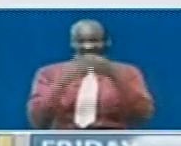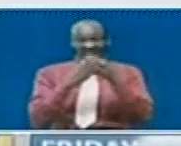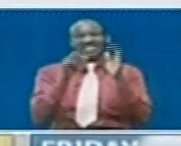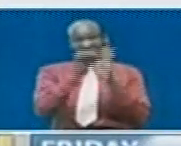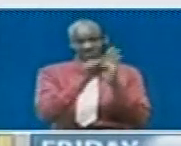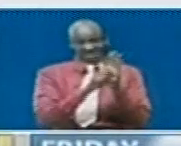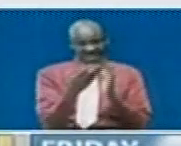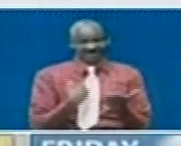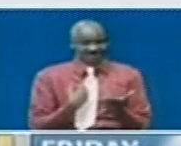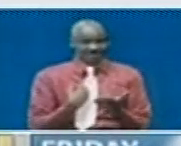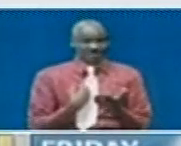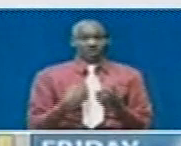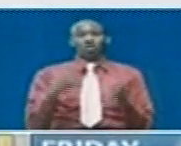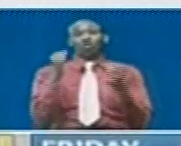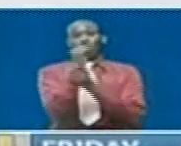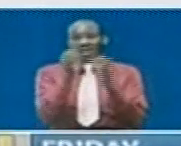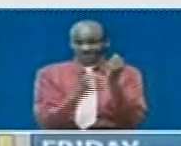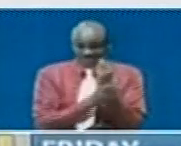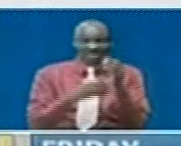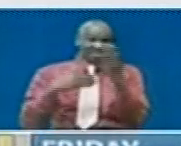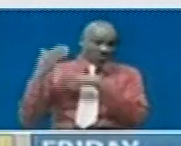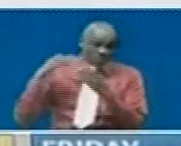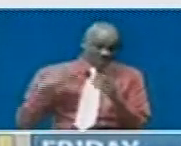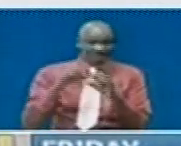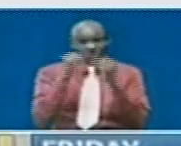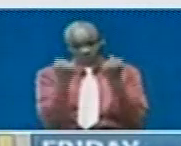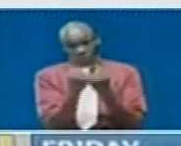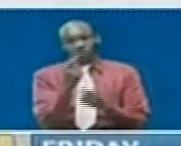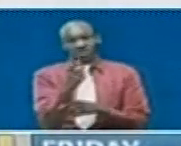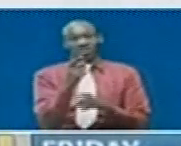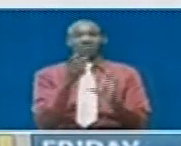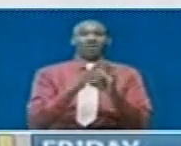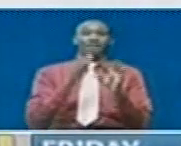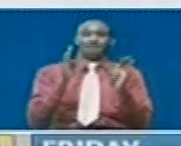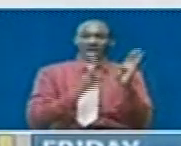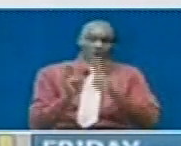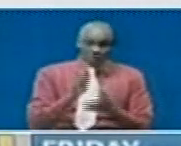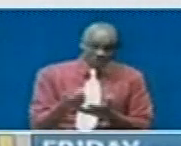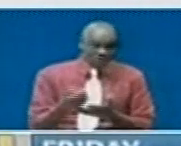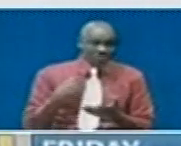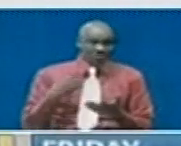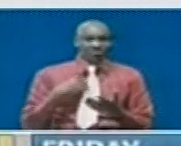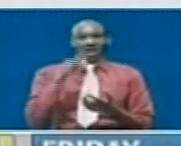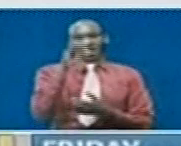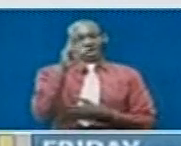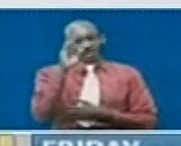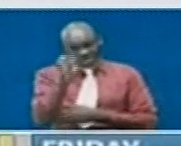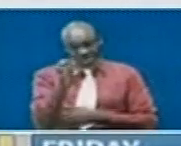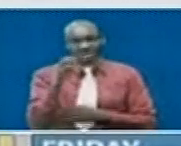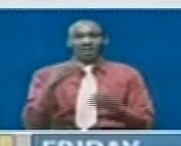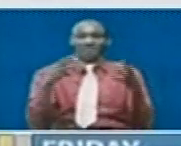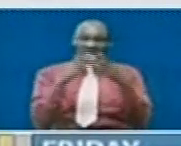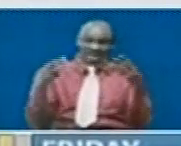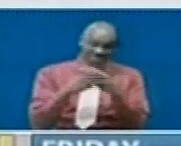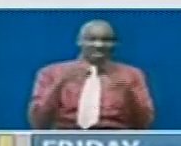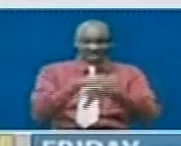subjects, like geography, history, sociology, biology, IRE, maths and